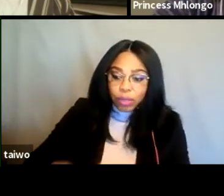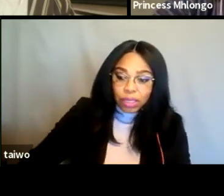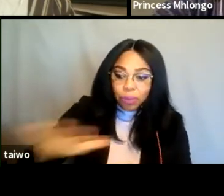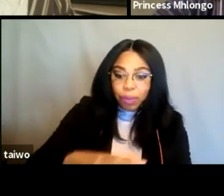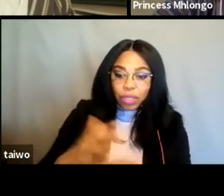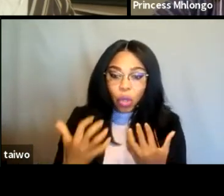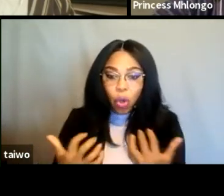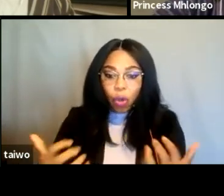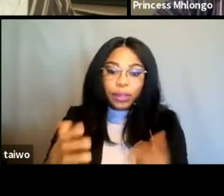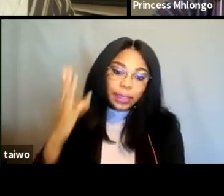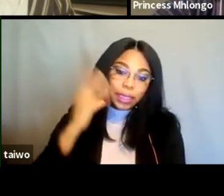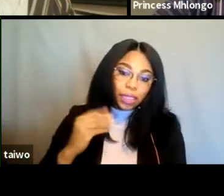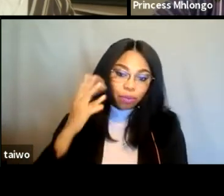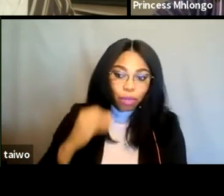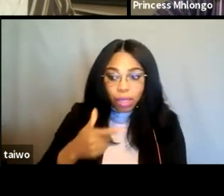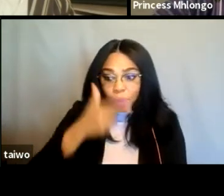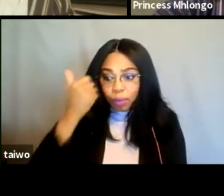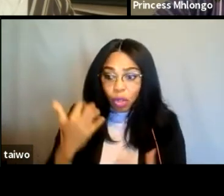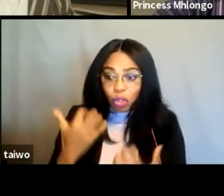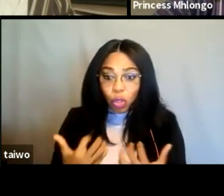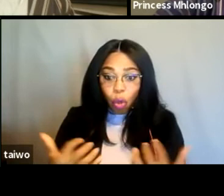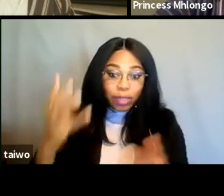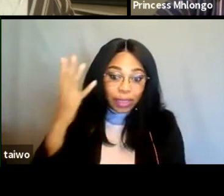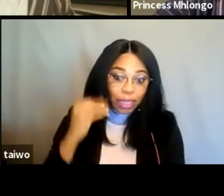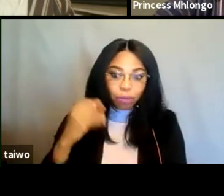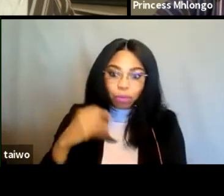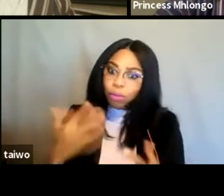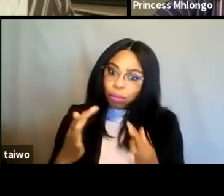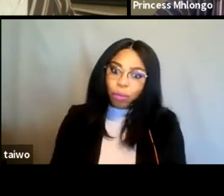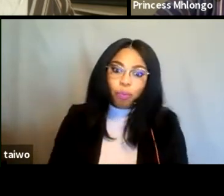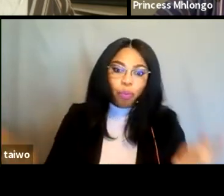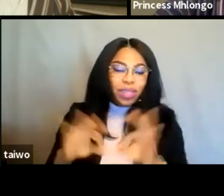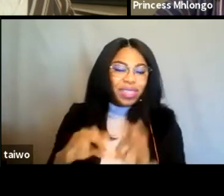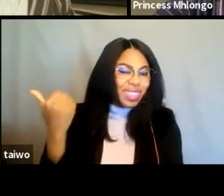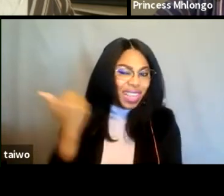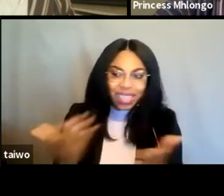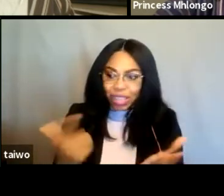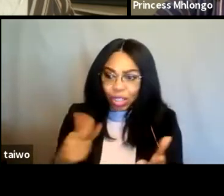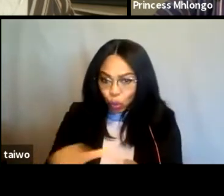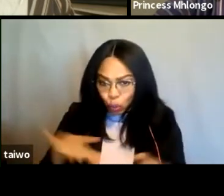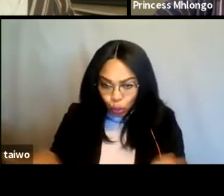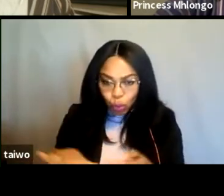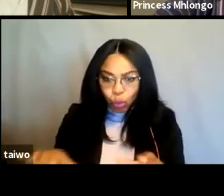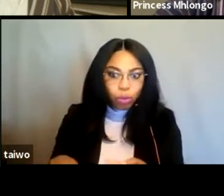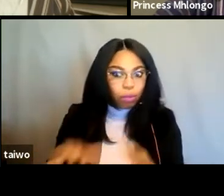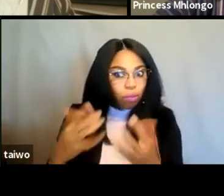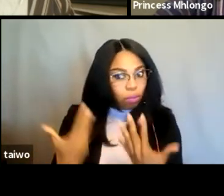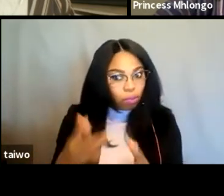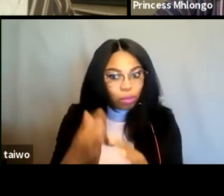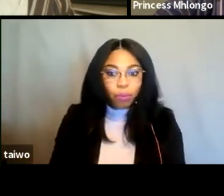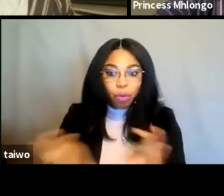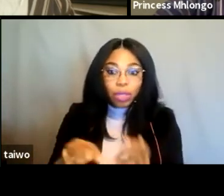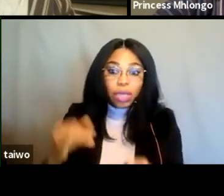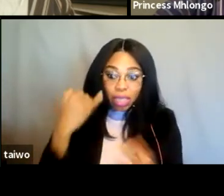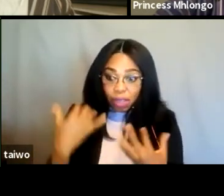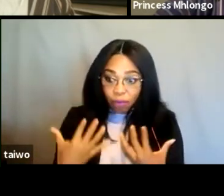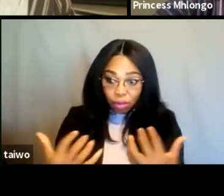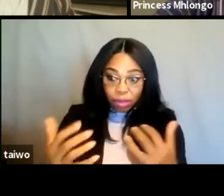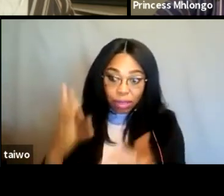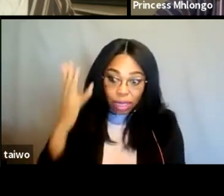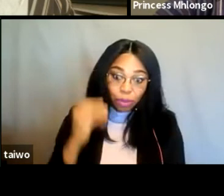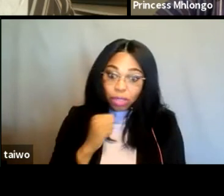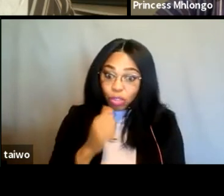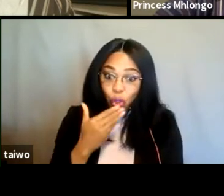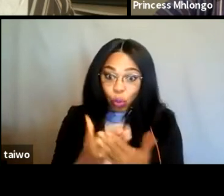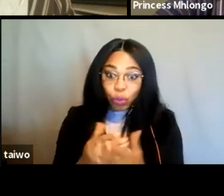audience experience, because audience experience is core in anything you do, you know. You can, if the audience experience is not good, especially